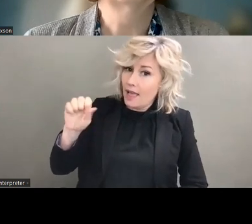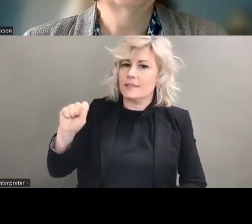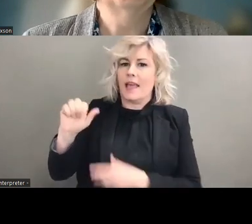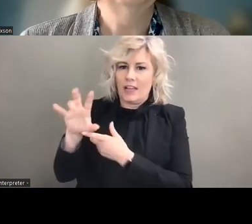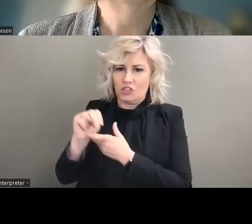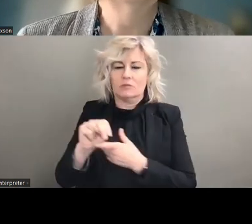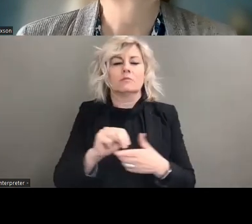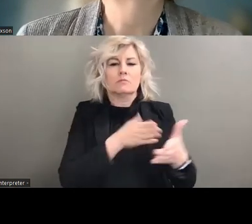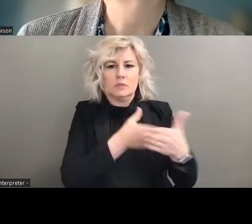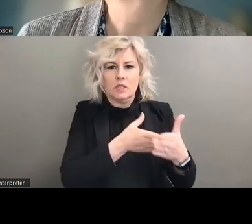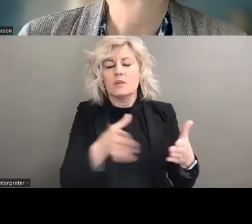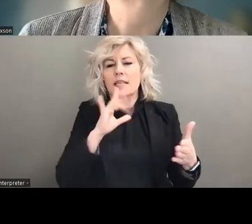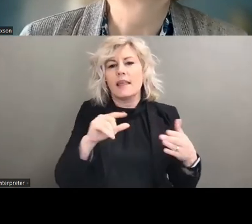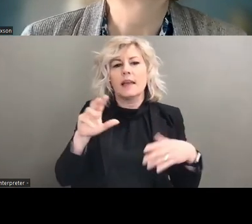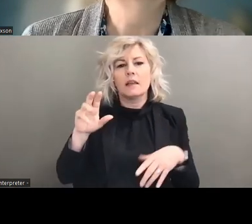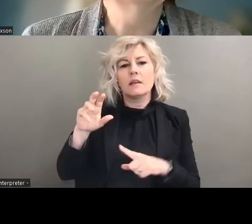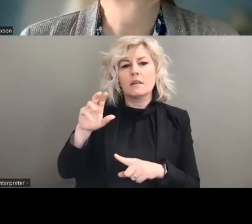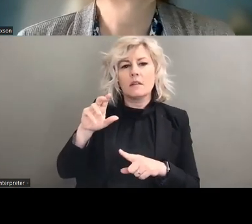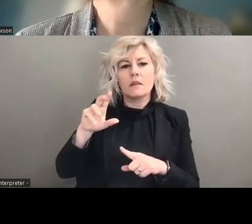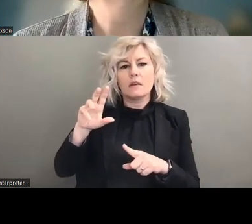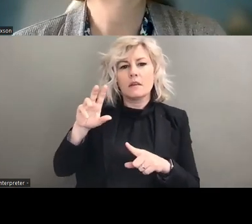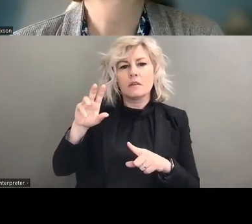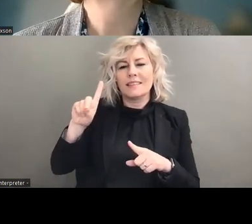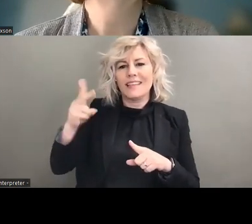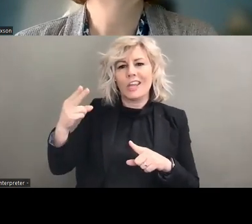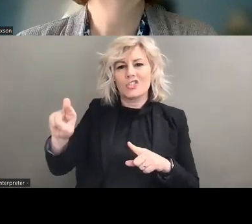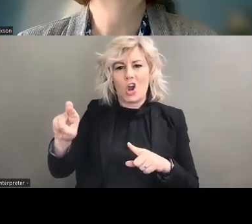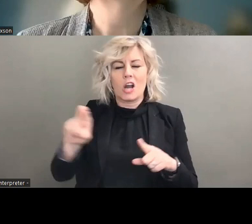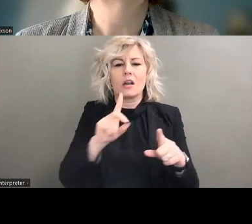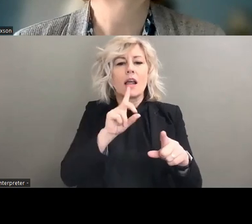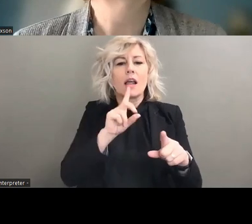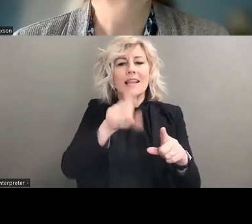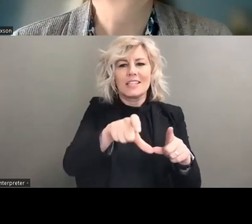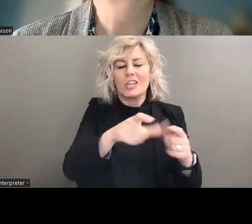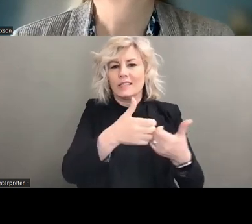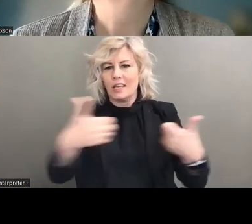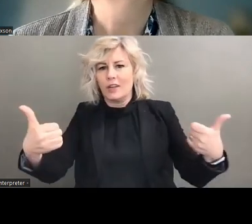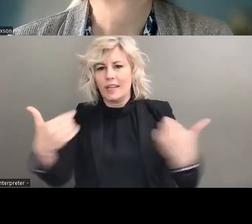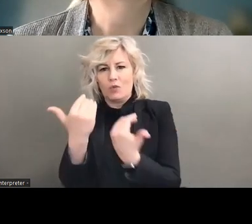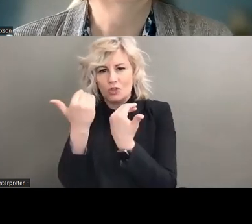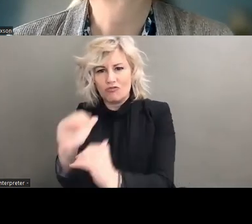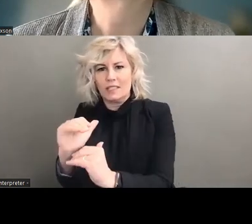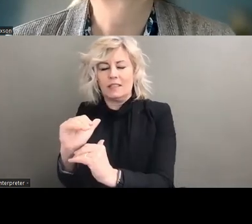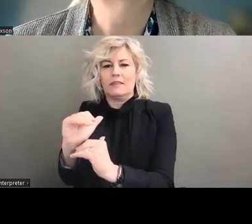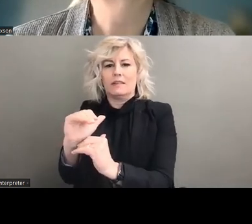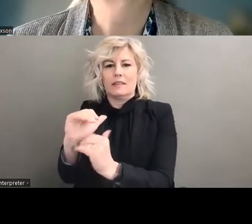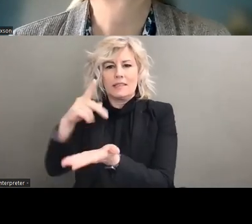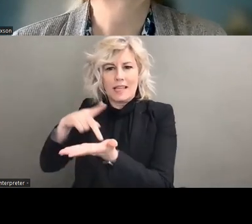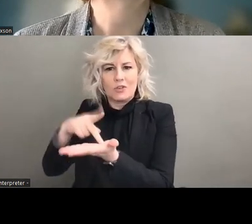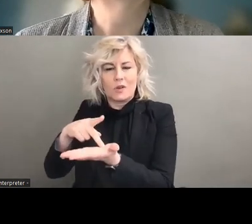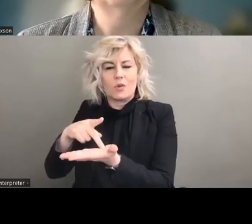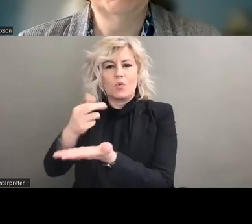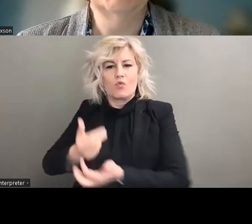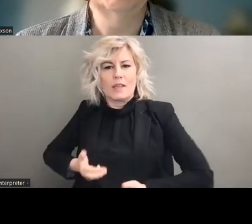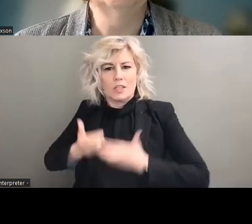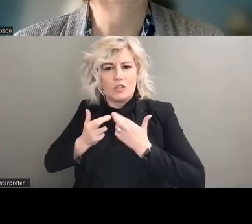DHR discriminated against foster children by unnecessarily segregating them in restrictive psychiatric residential